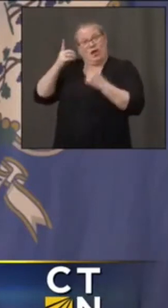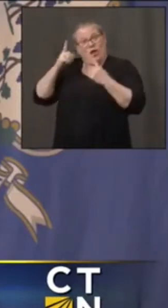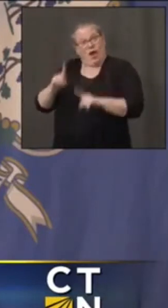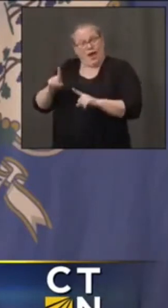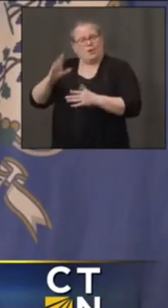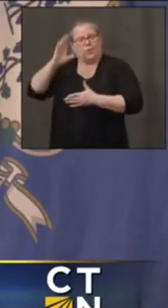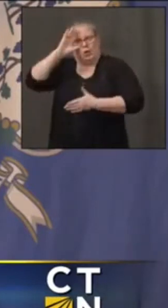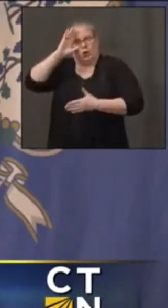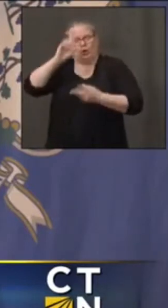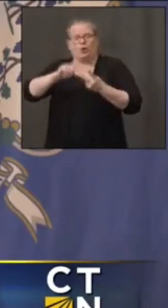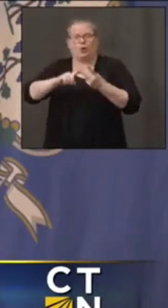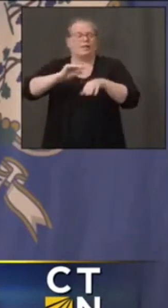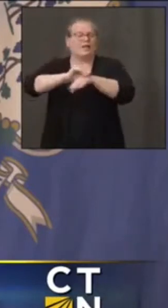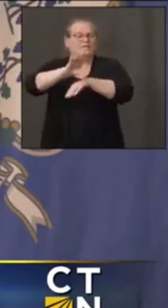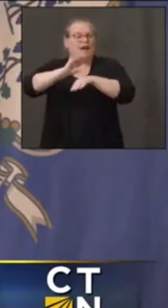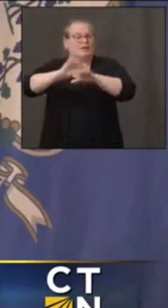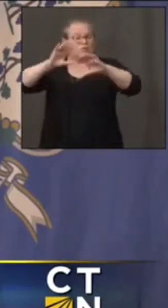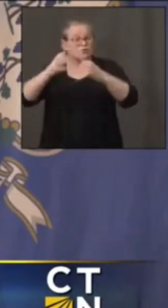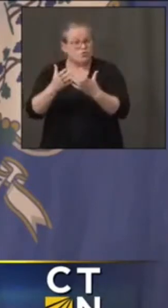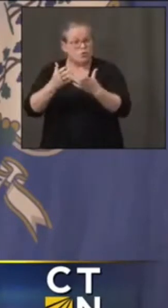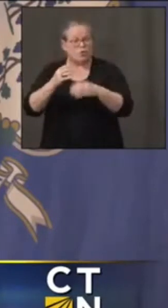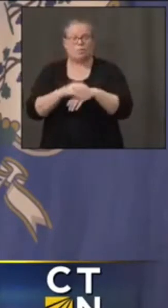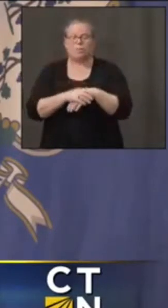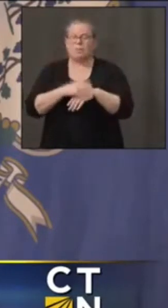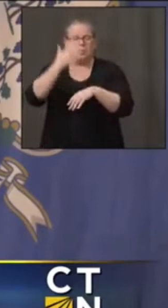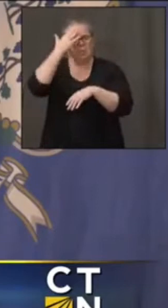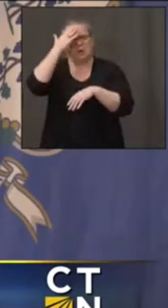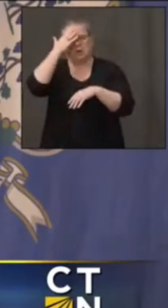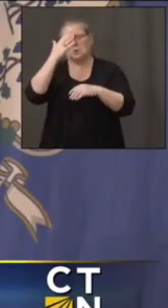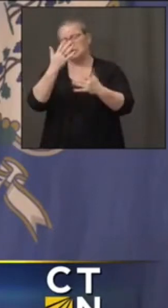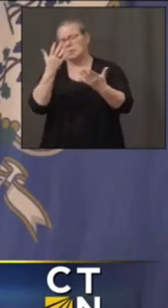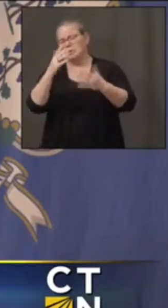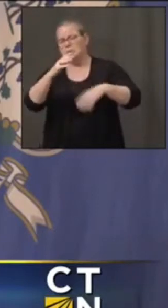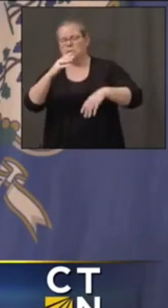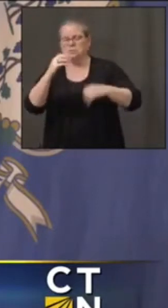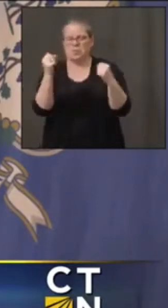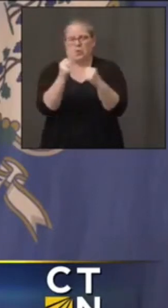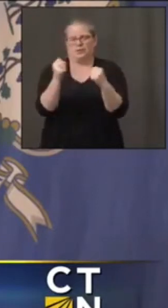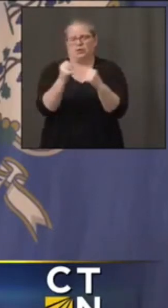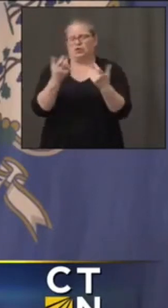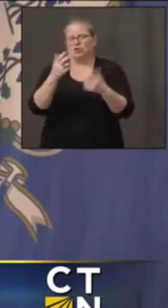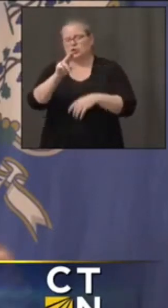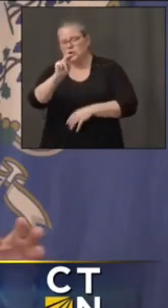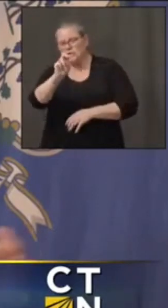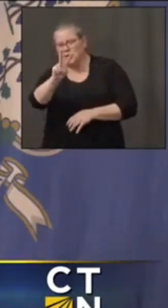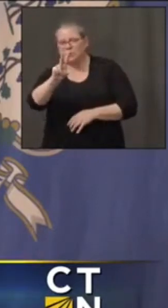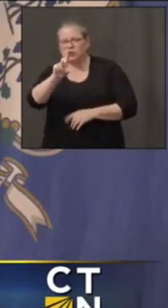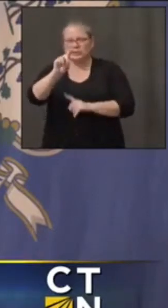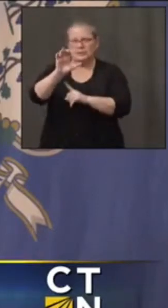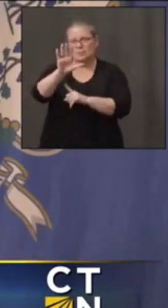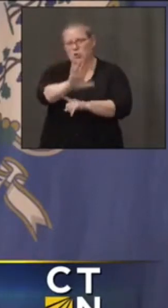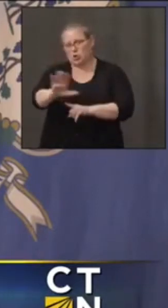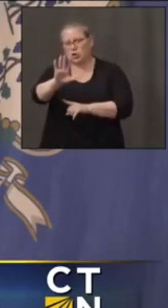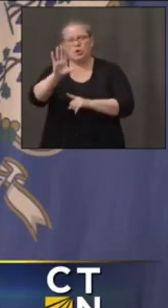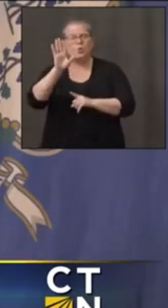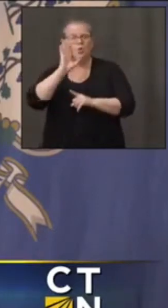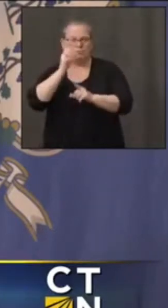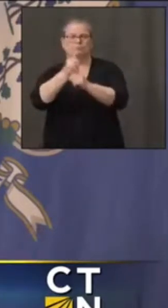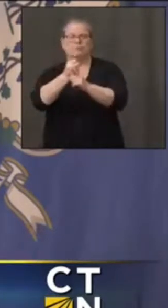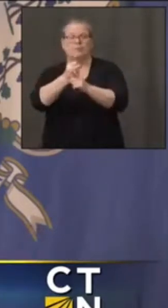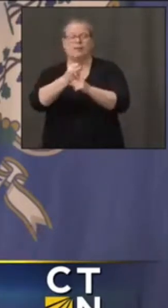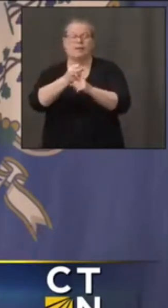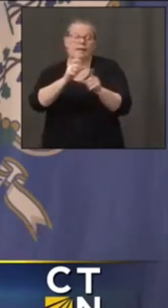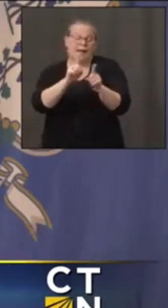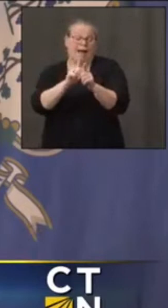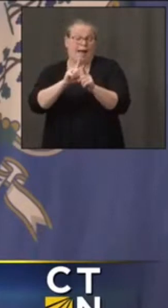of November, end of December. And I think John Murphy's reminded us some of the models could take it into the new year,